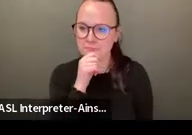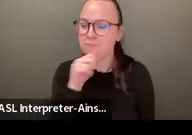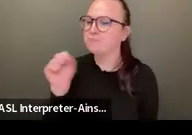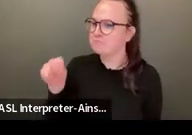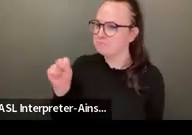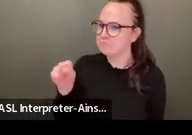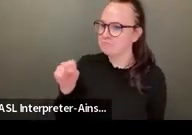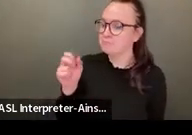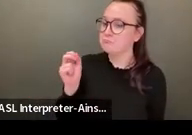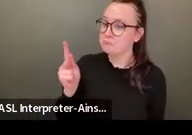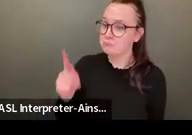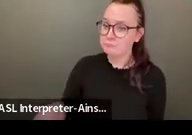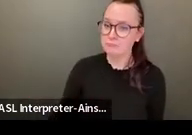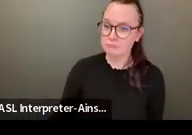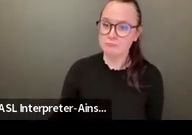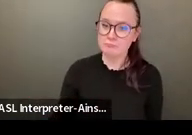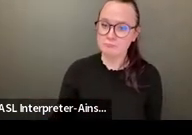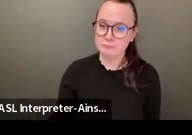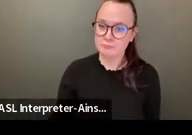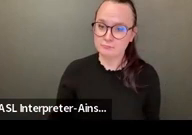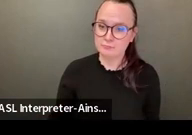Okay.